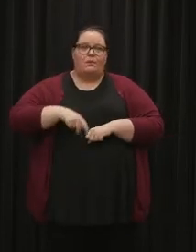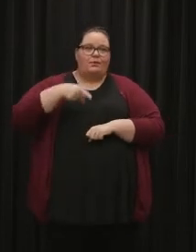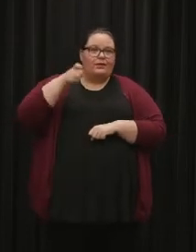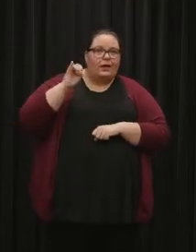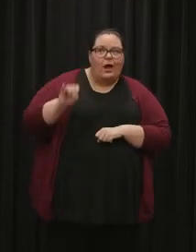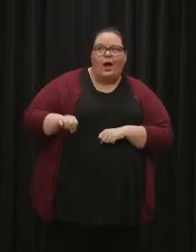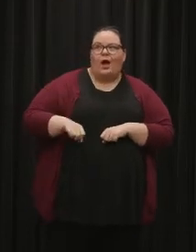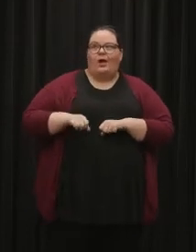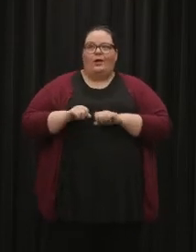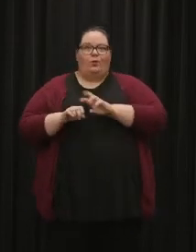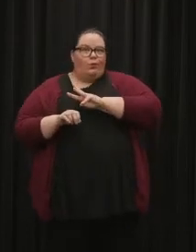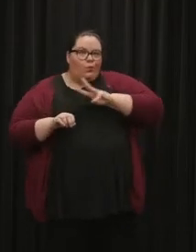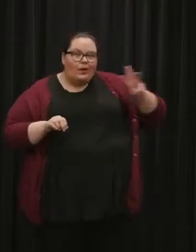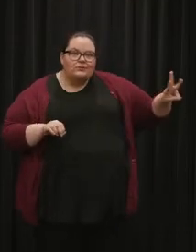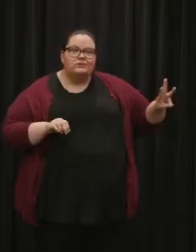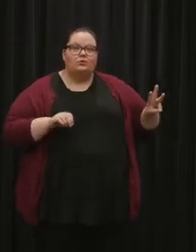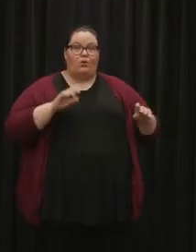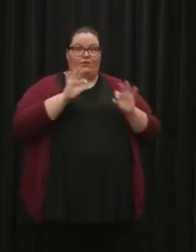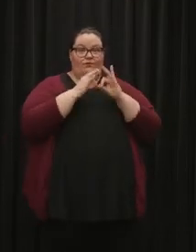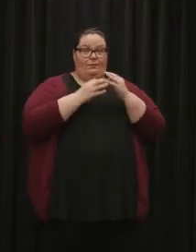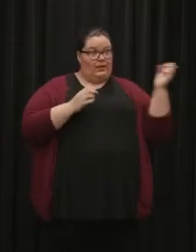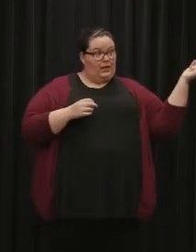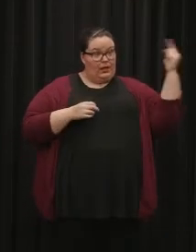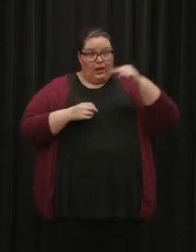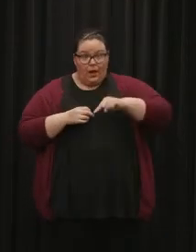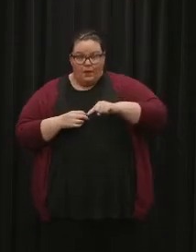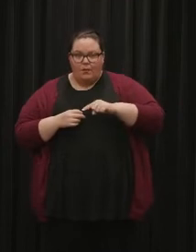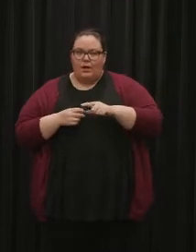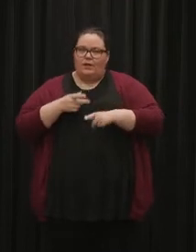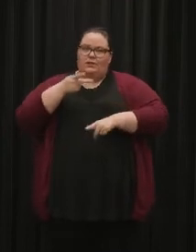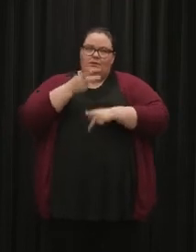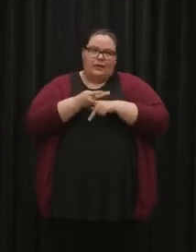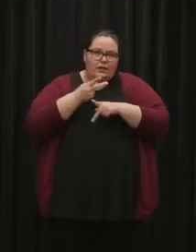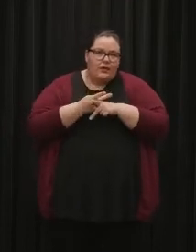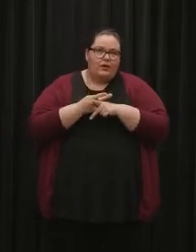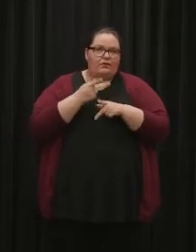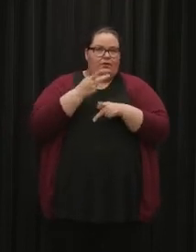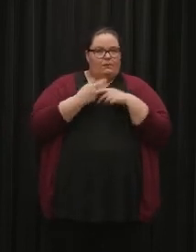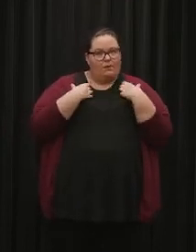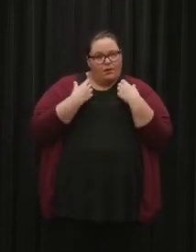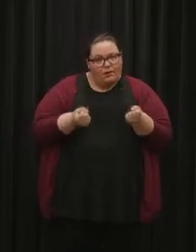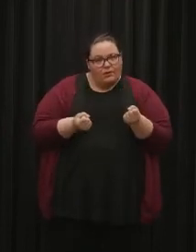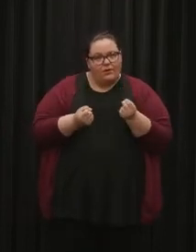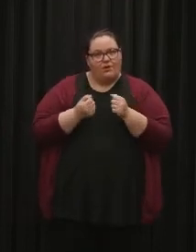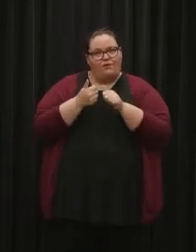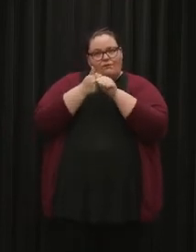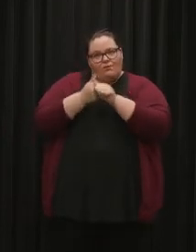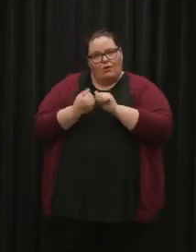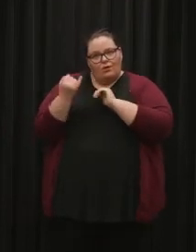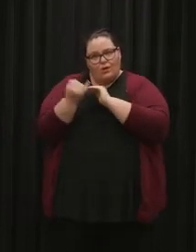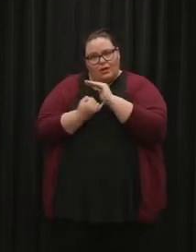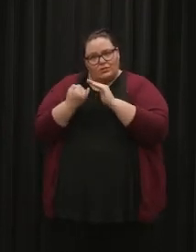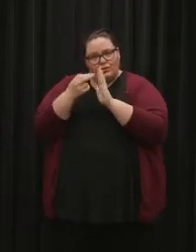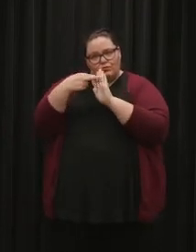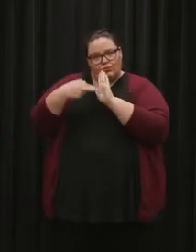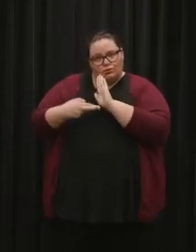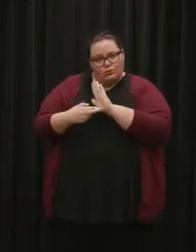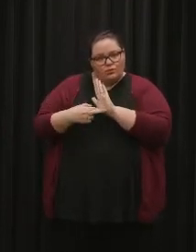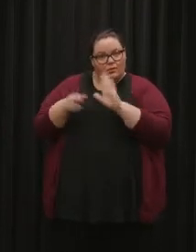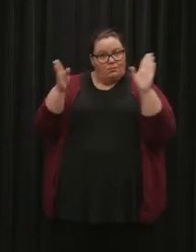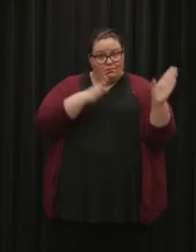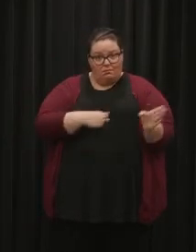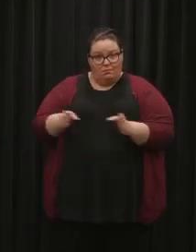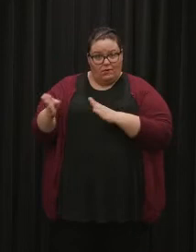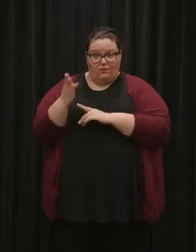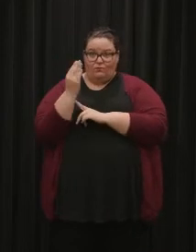that everyone stays safe and healthy and that everyone is following proper self-isolation guidance. You can do that by planning for